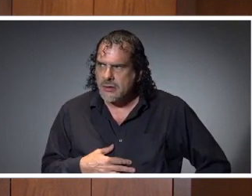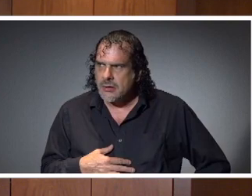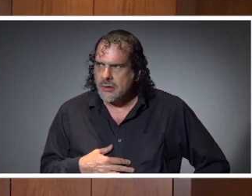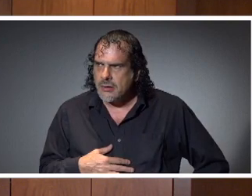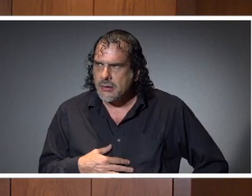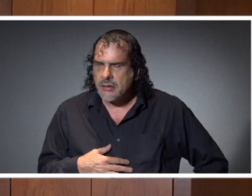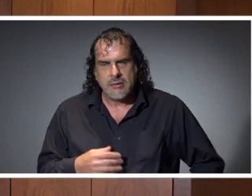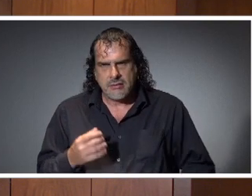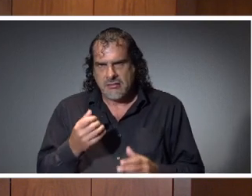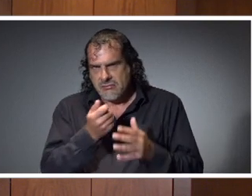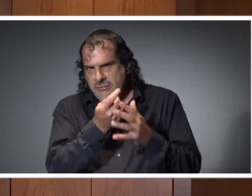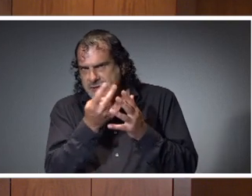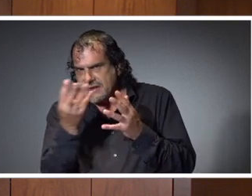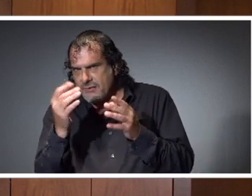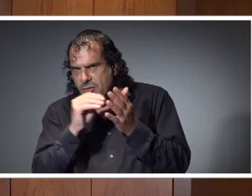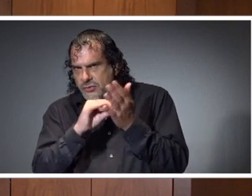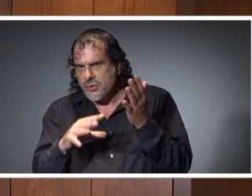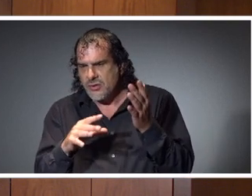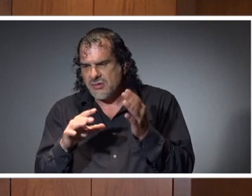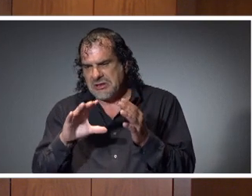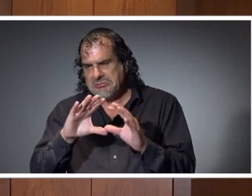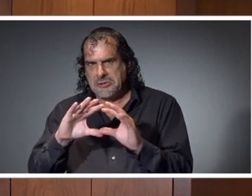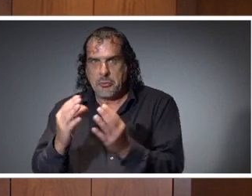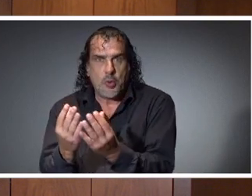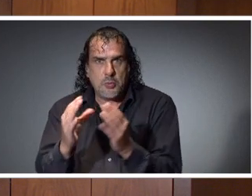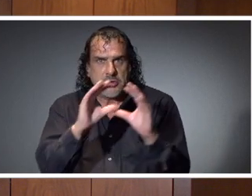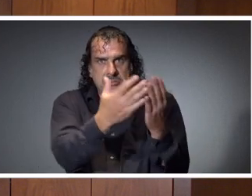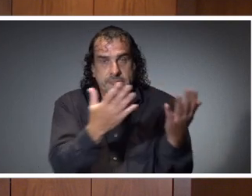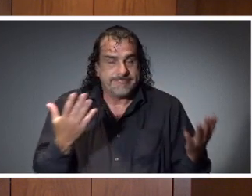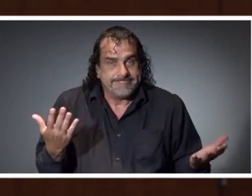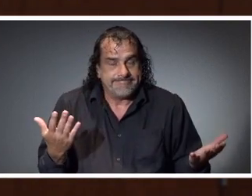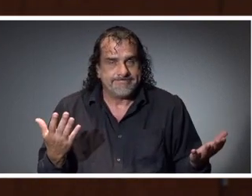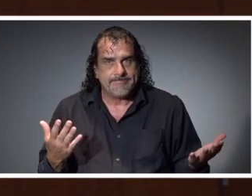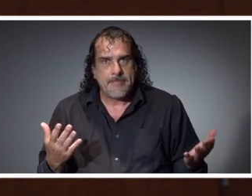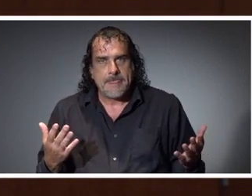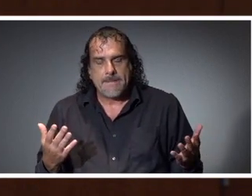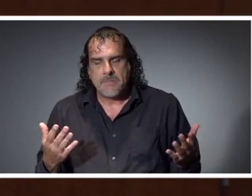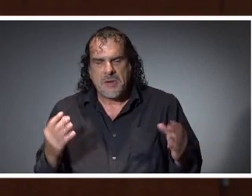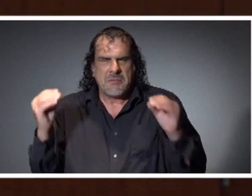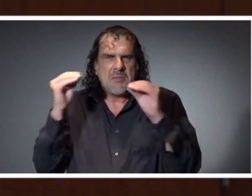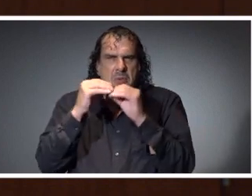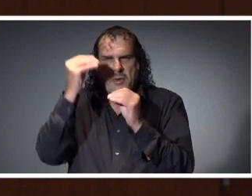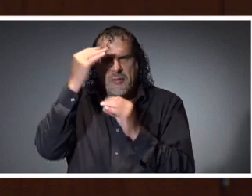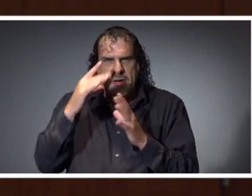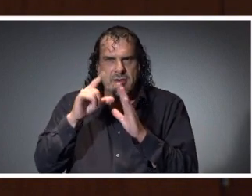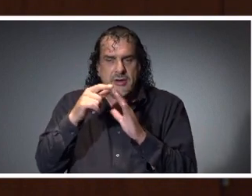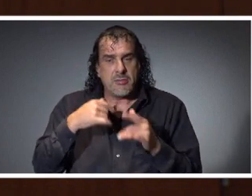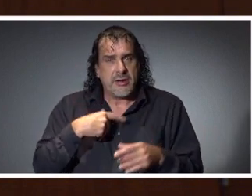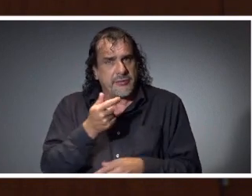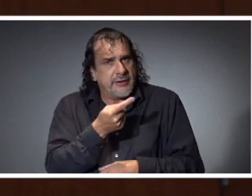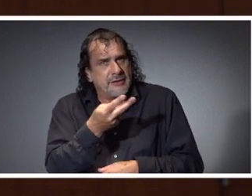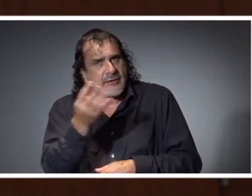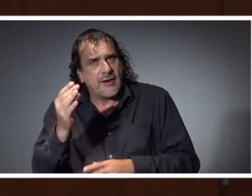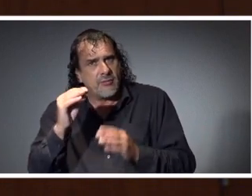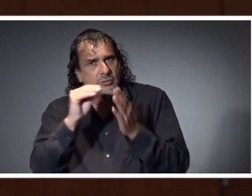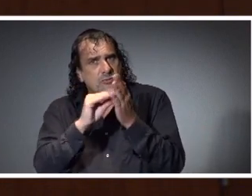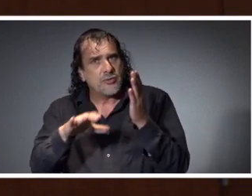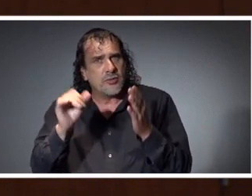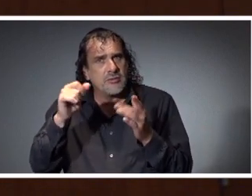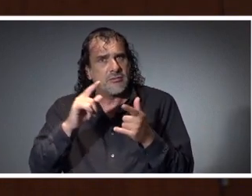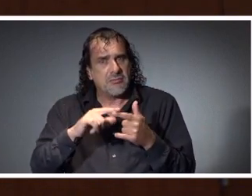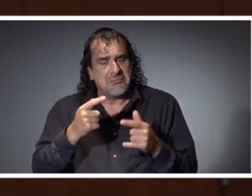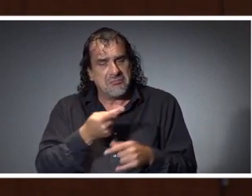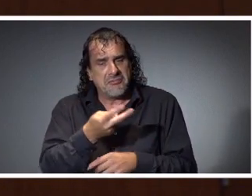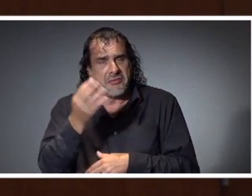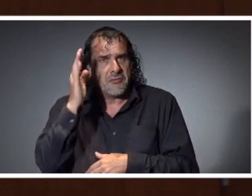It's multiple students within specific groups. There'll be more information coming, but it's quite a few students. It'll be a considerable number of